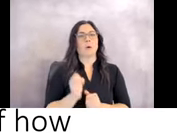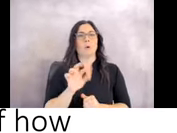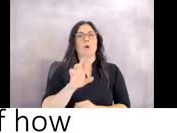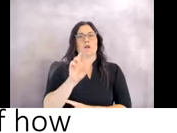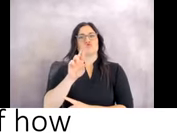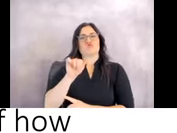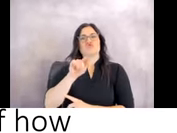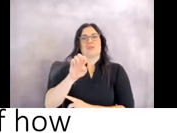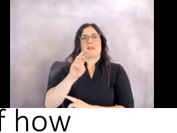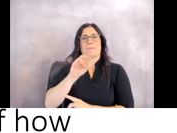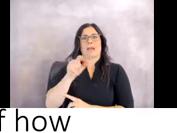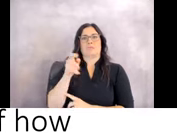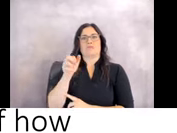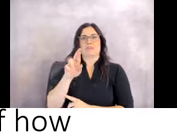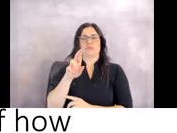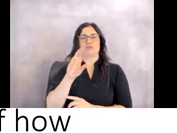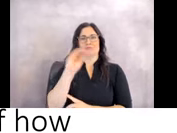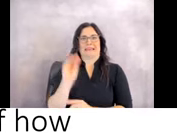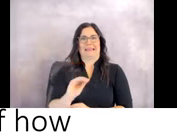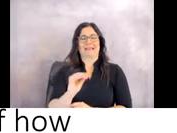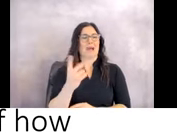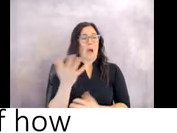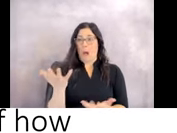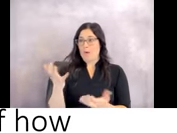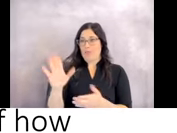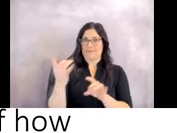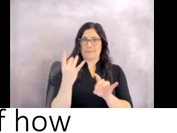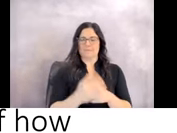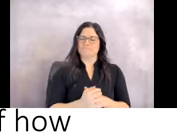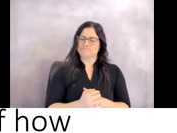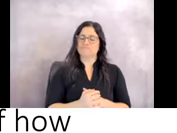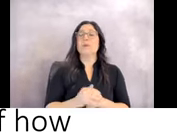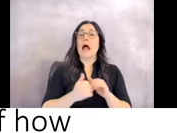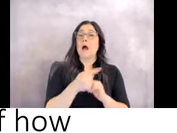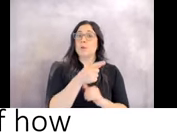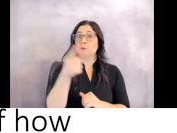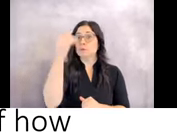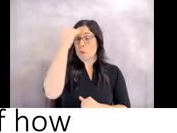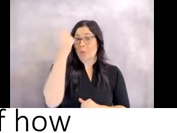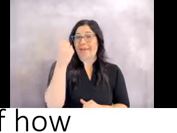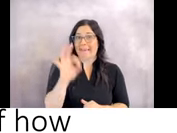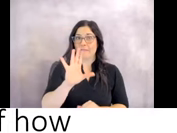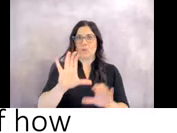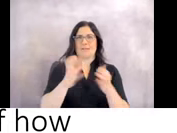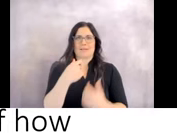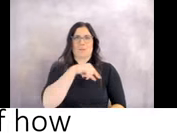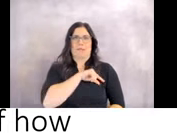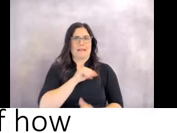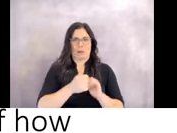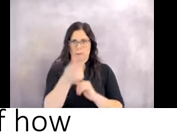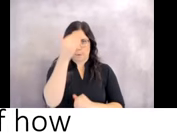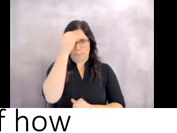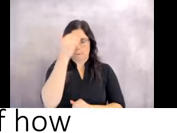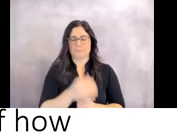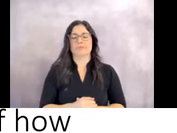Professor ratings. But I challenge you to look at, what is your criteria? How do you know when your class is a quality class?